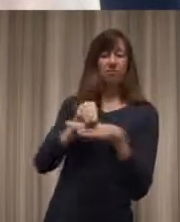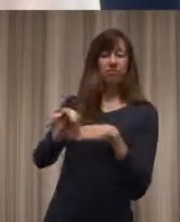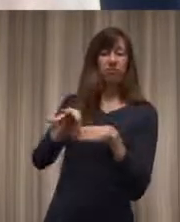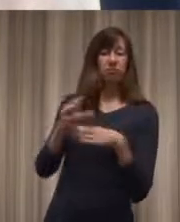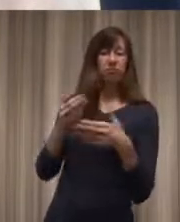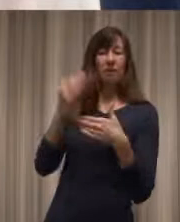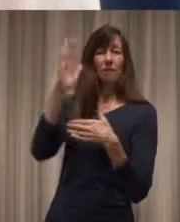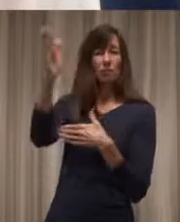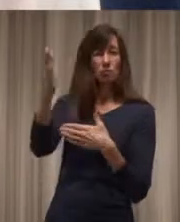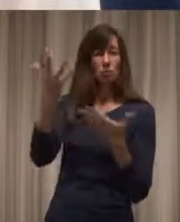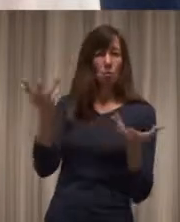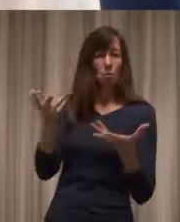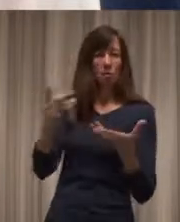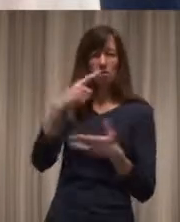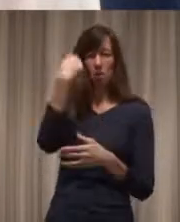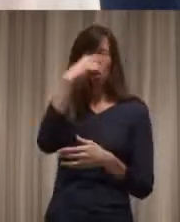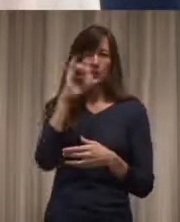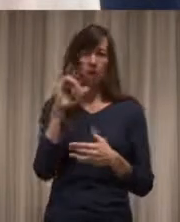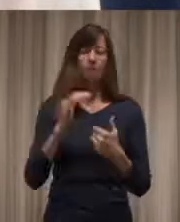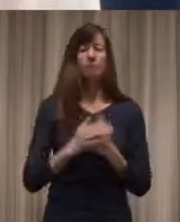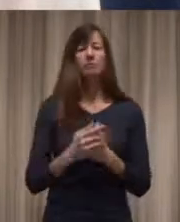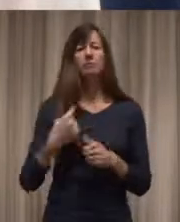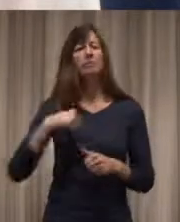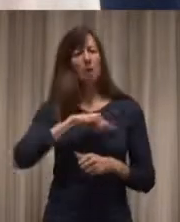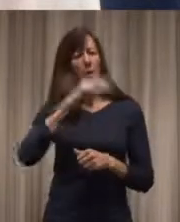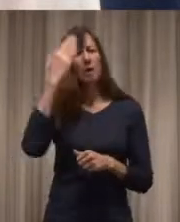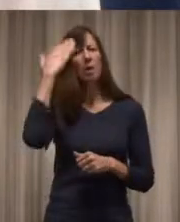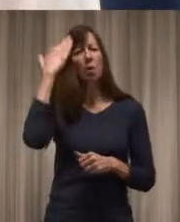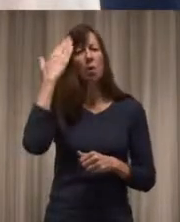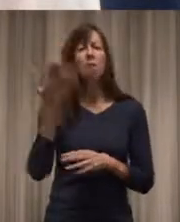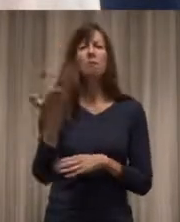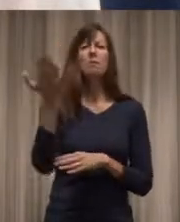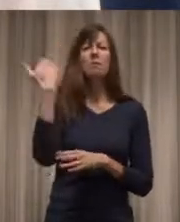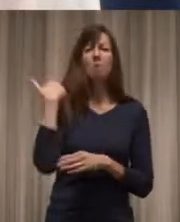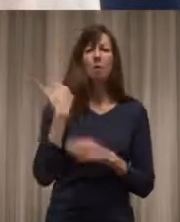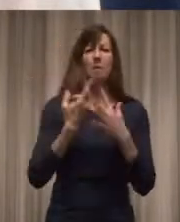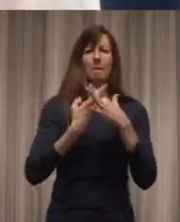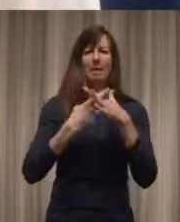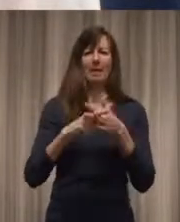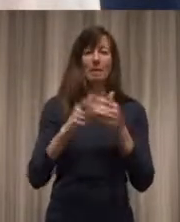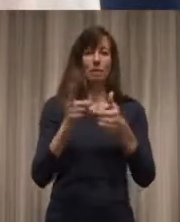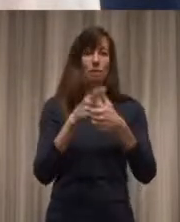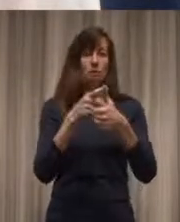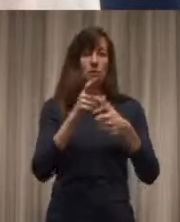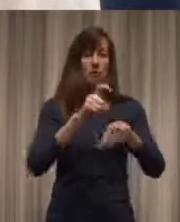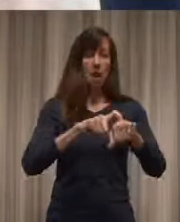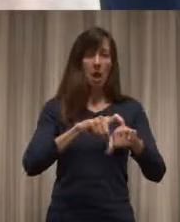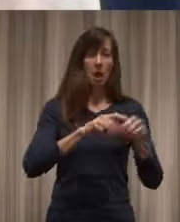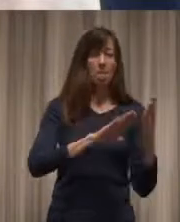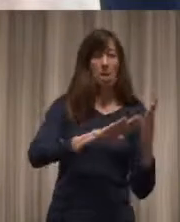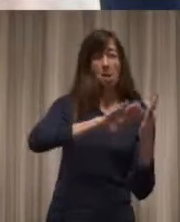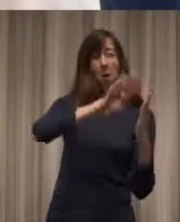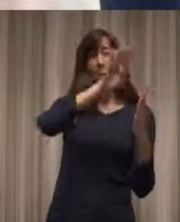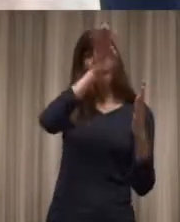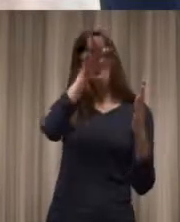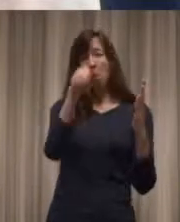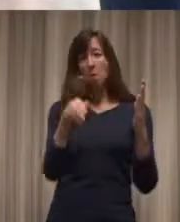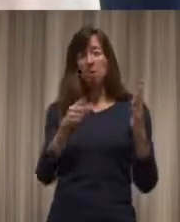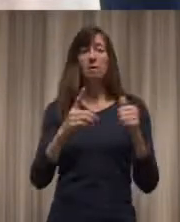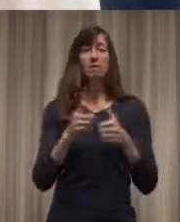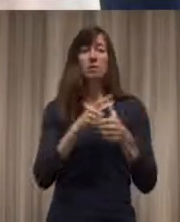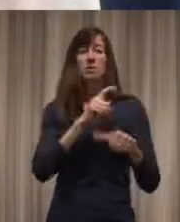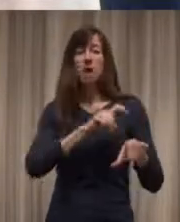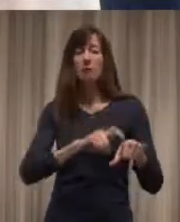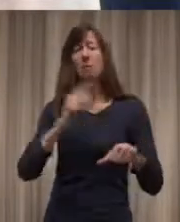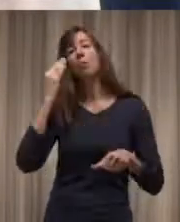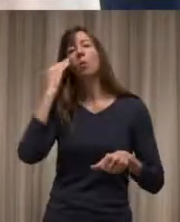from the first wave of this. We do still very much control our destiny in terms of keeping the active case count and the total case count